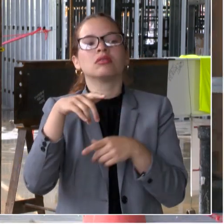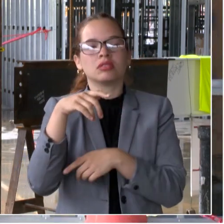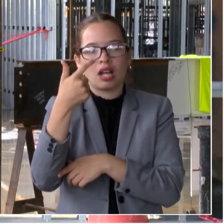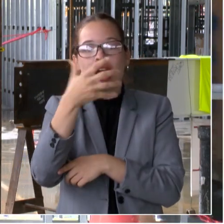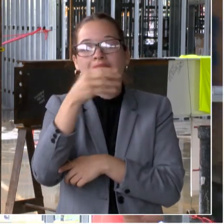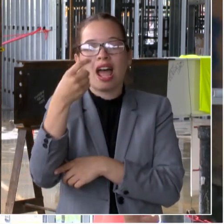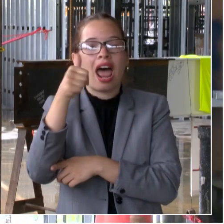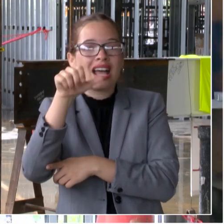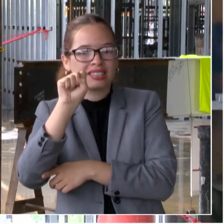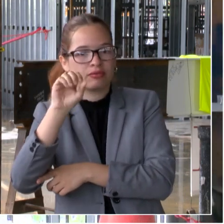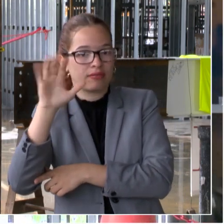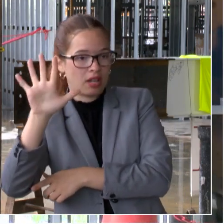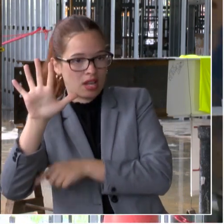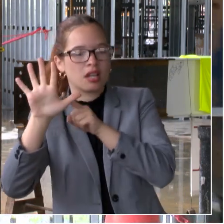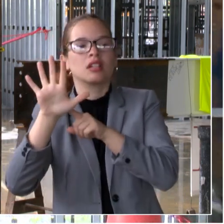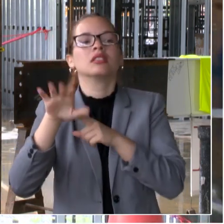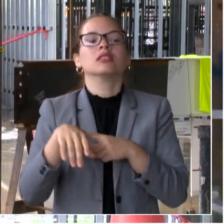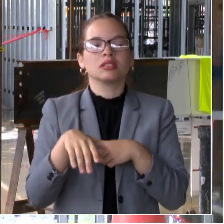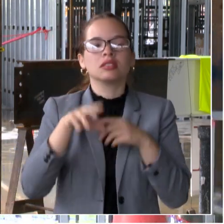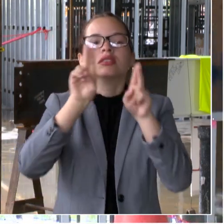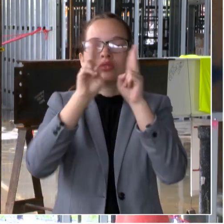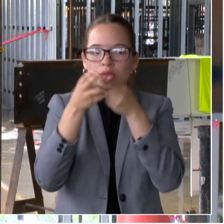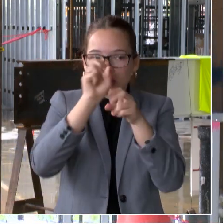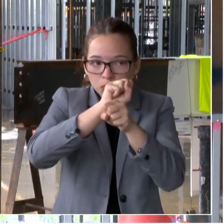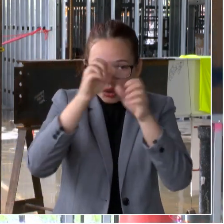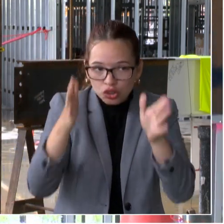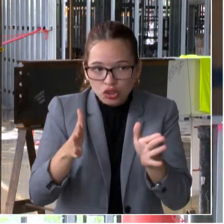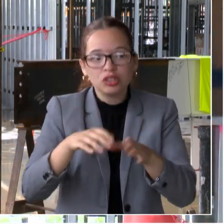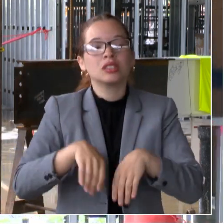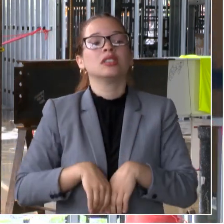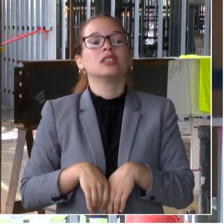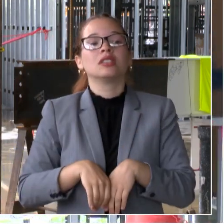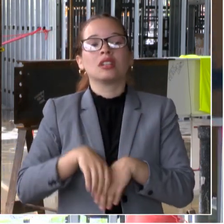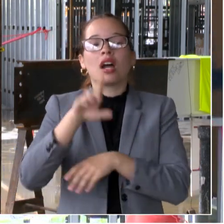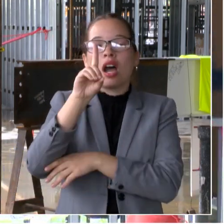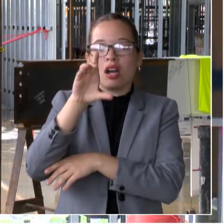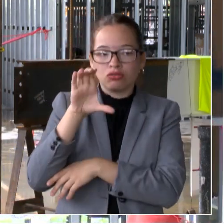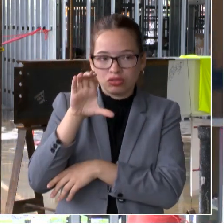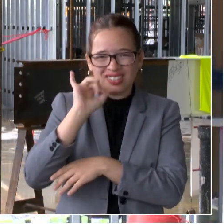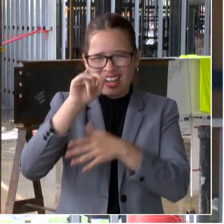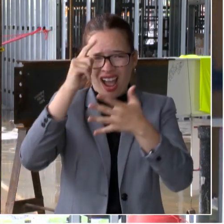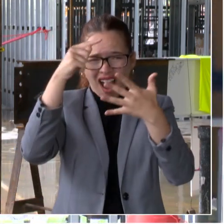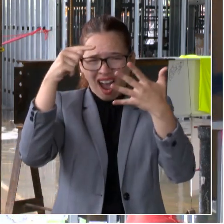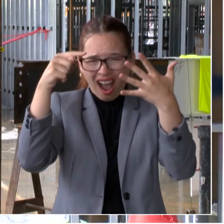the United Association of Plumbers and Gas Fitters 5,